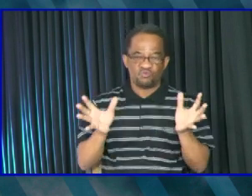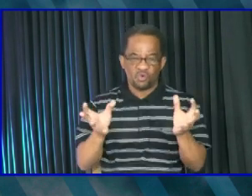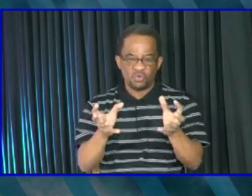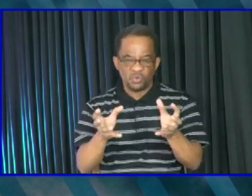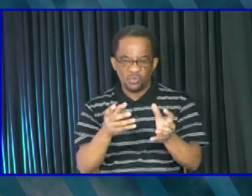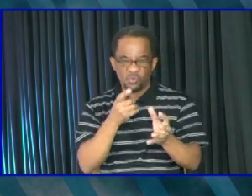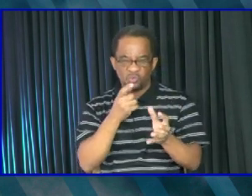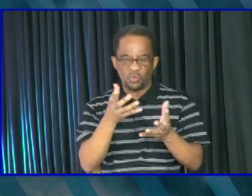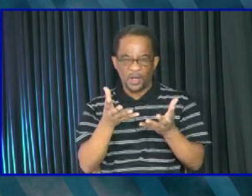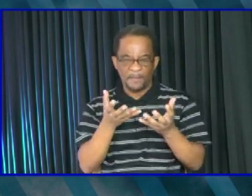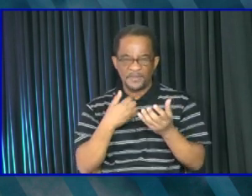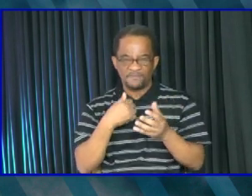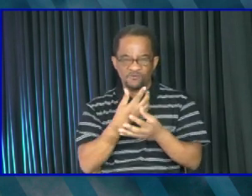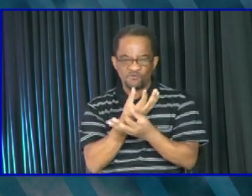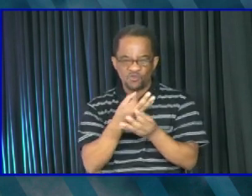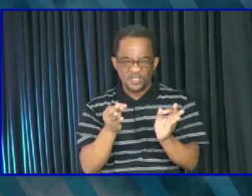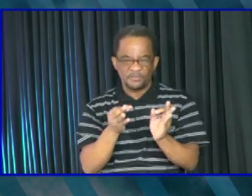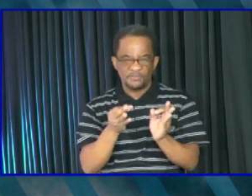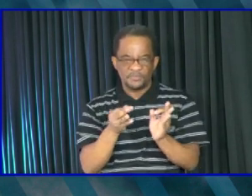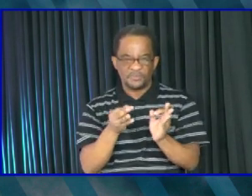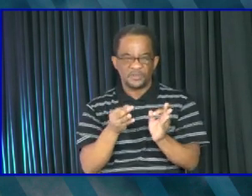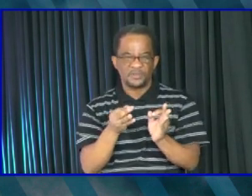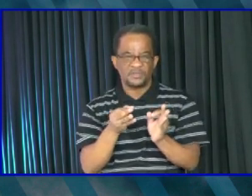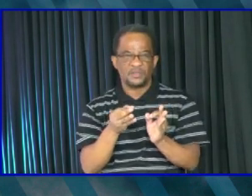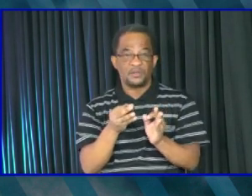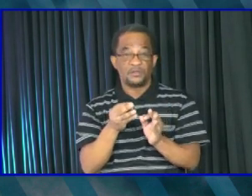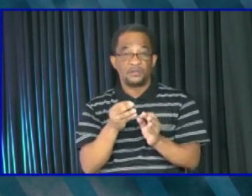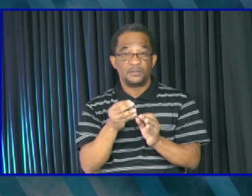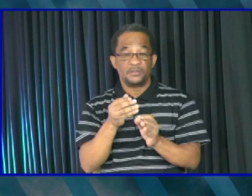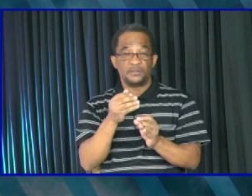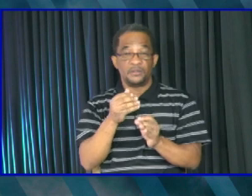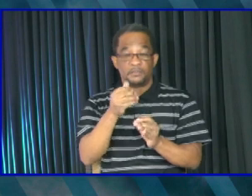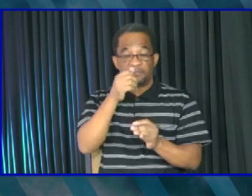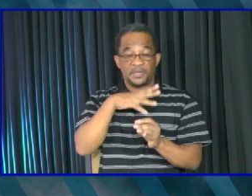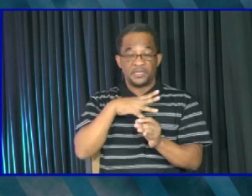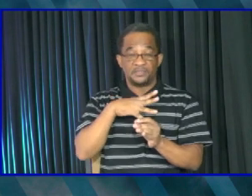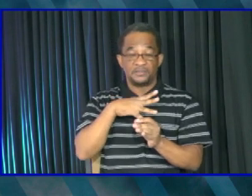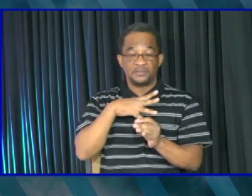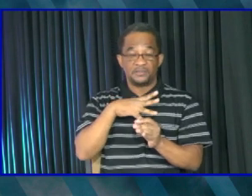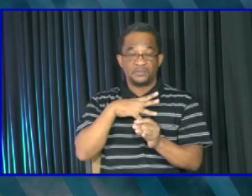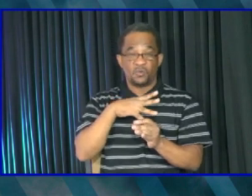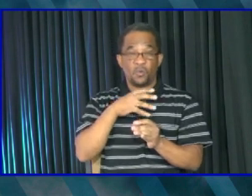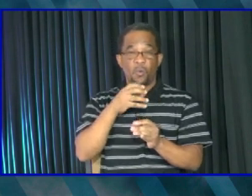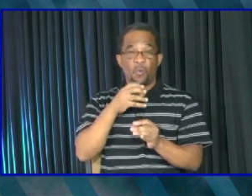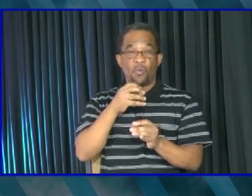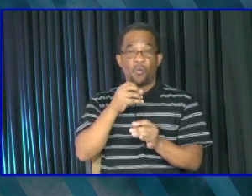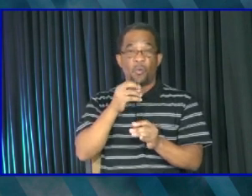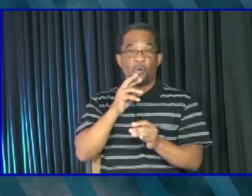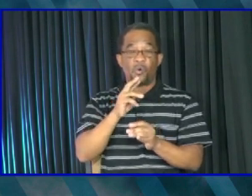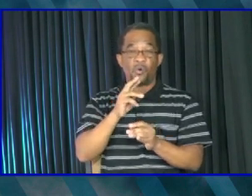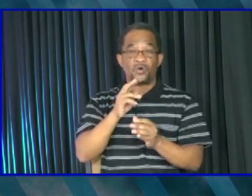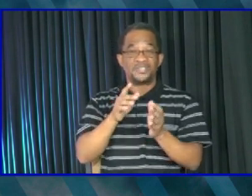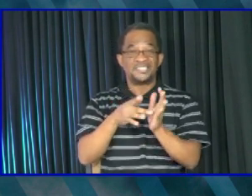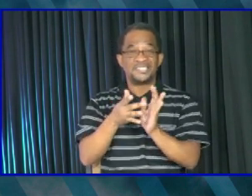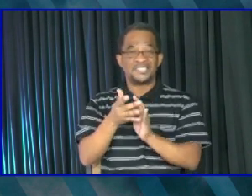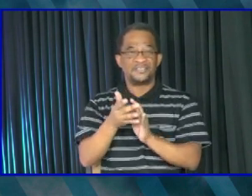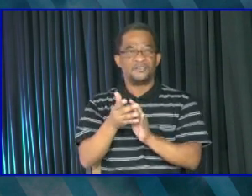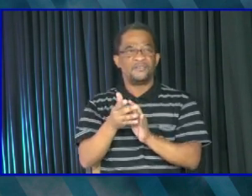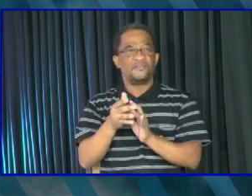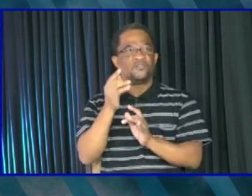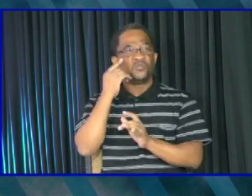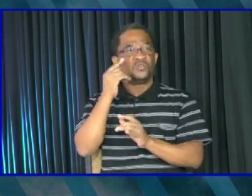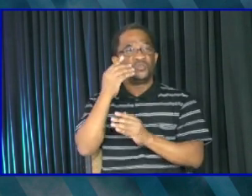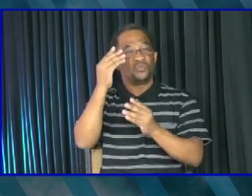you, Barabbas or Jesus, which is called Christ? For he knew that for